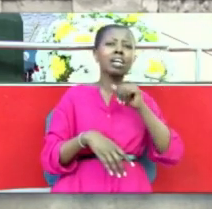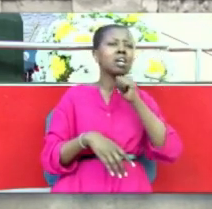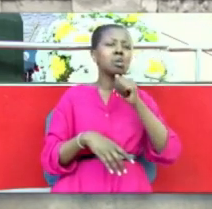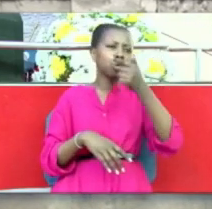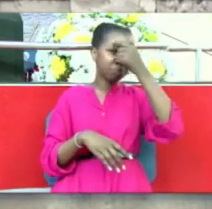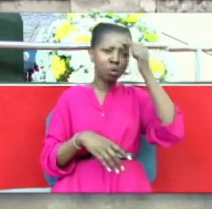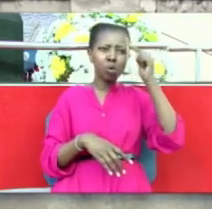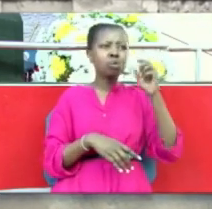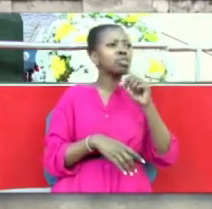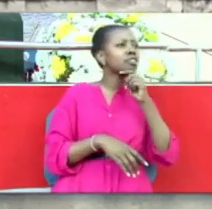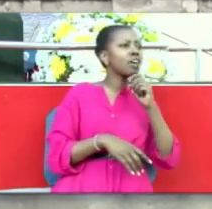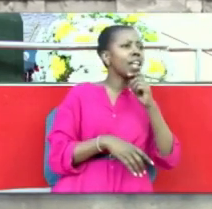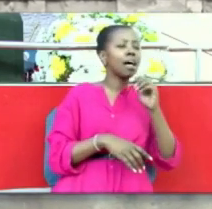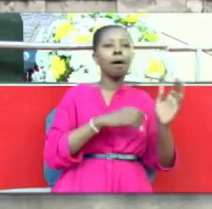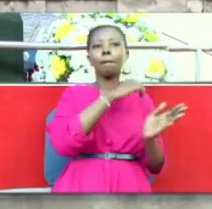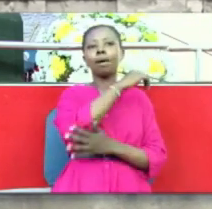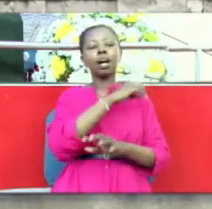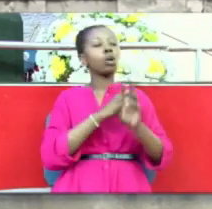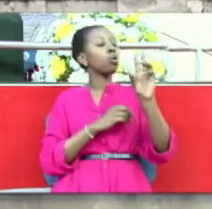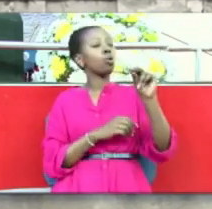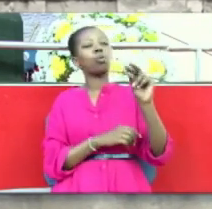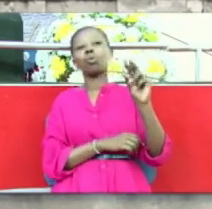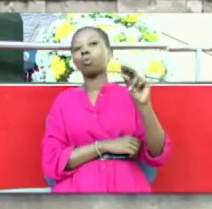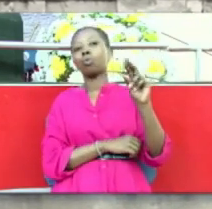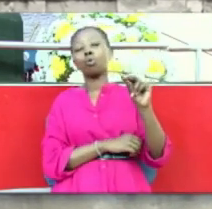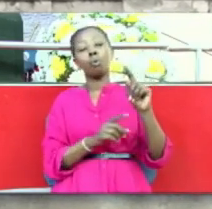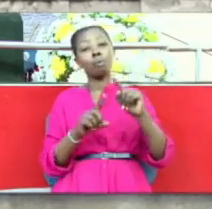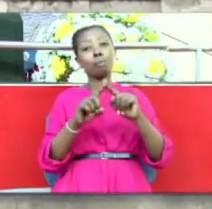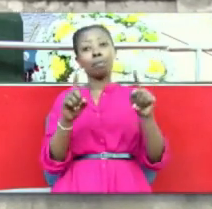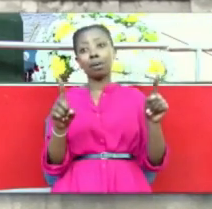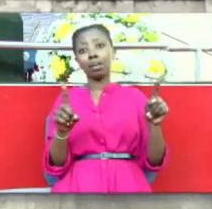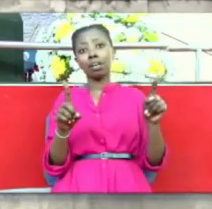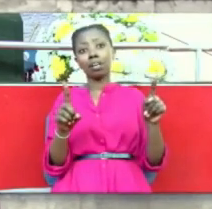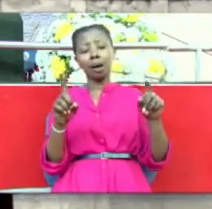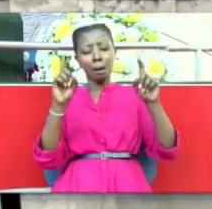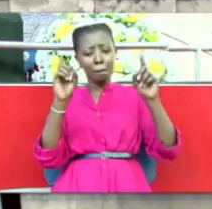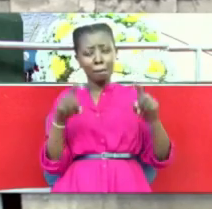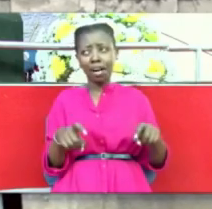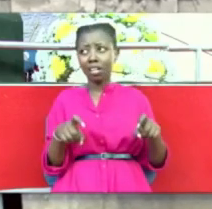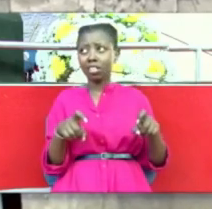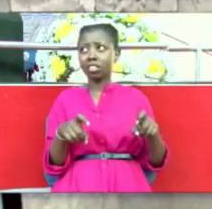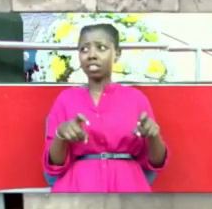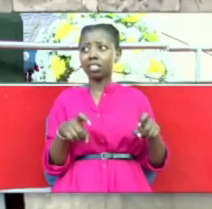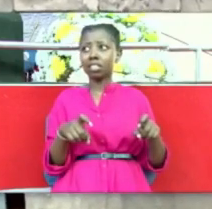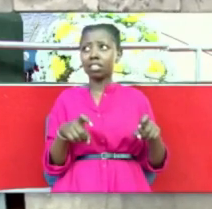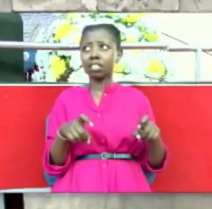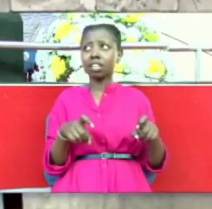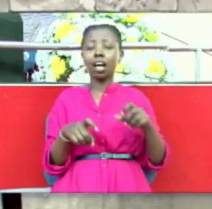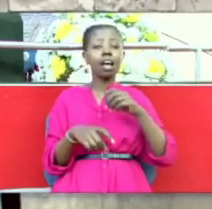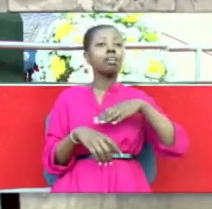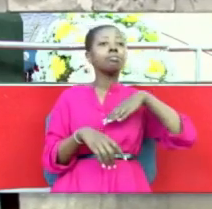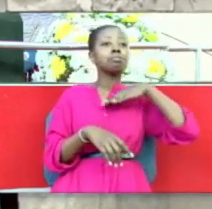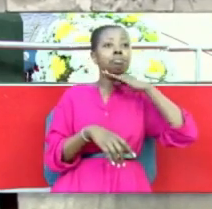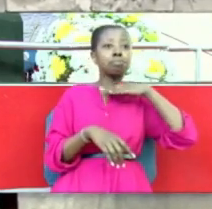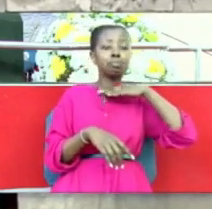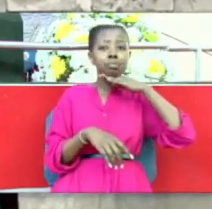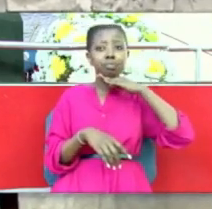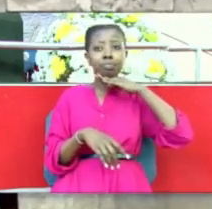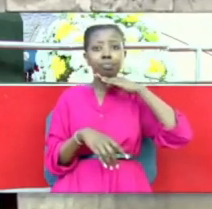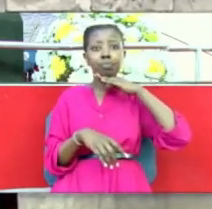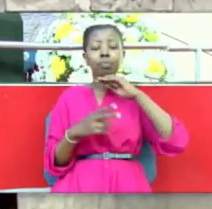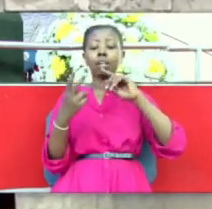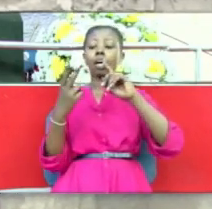Hapana. Hapana. Lakini lazima angeakafariki. Number